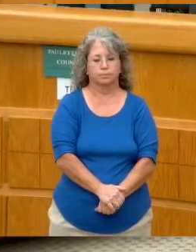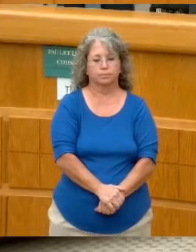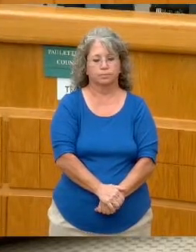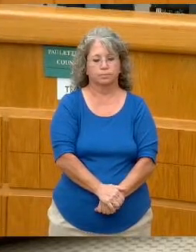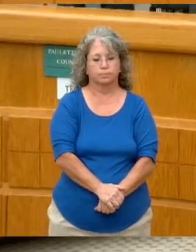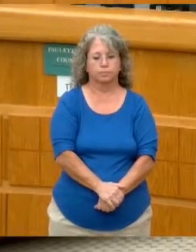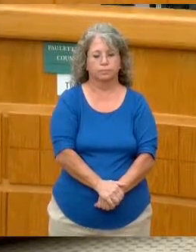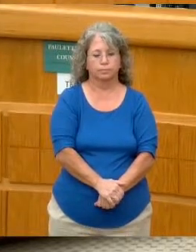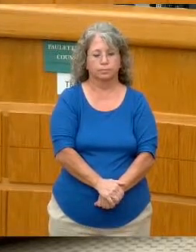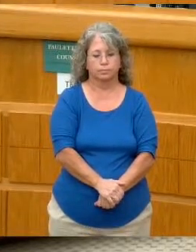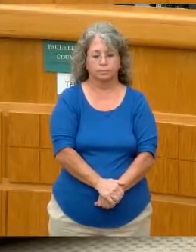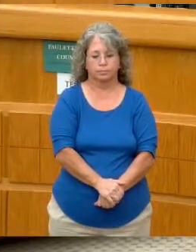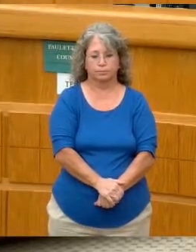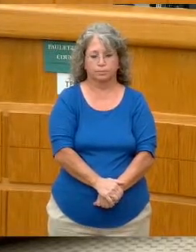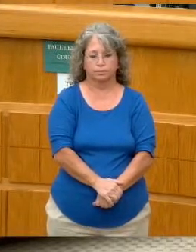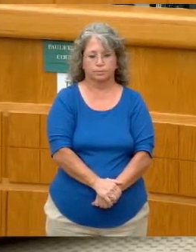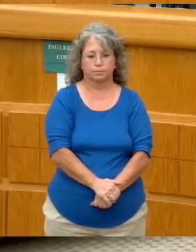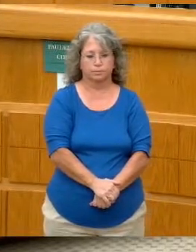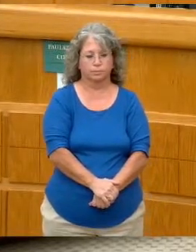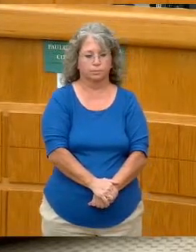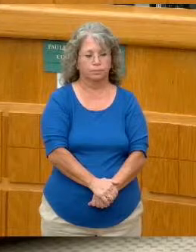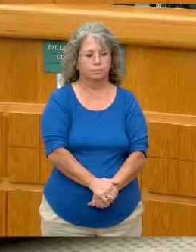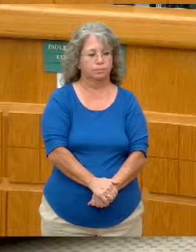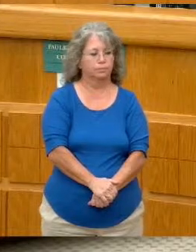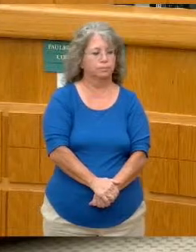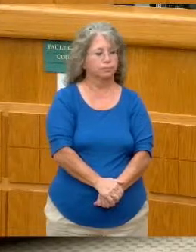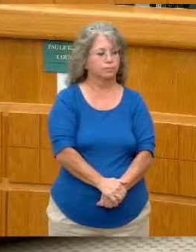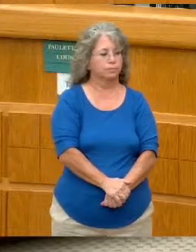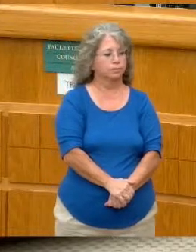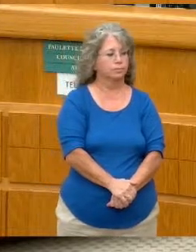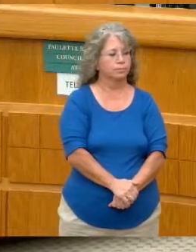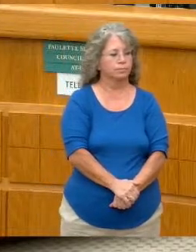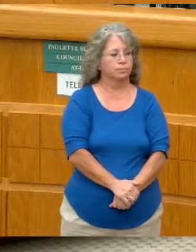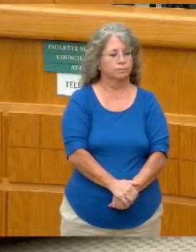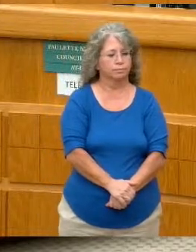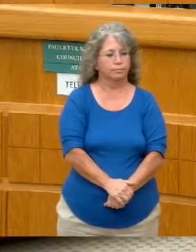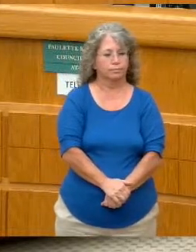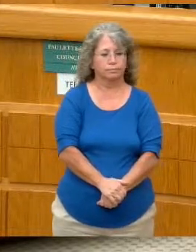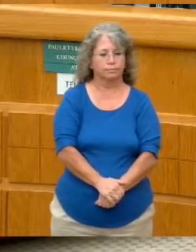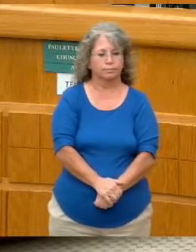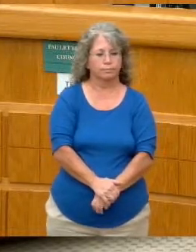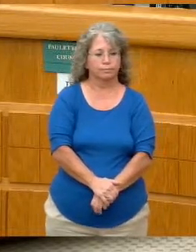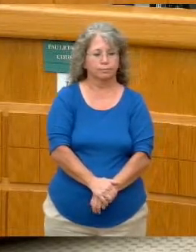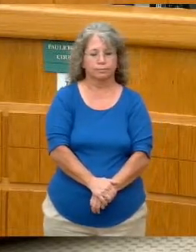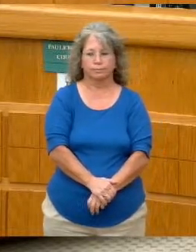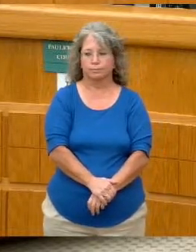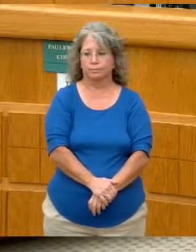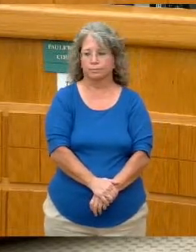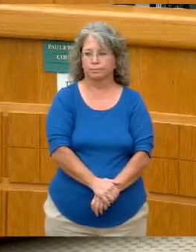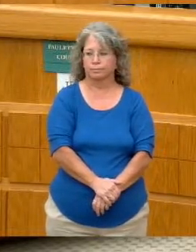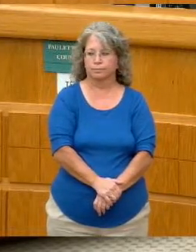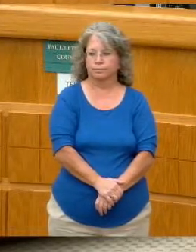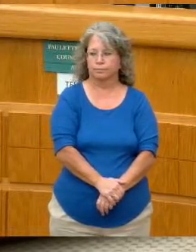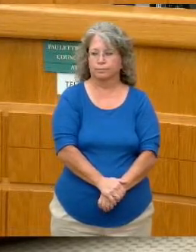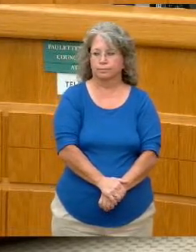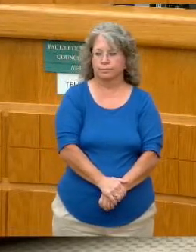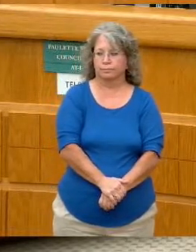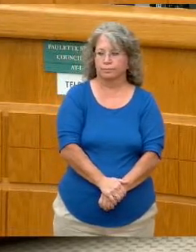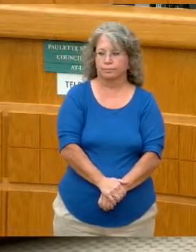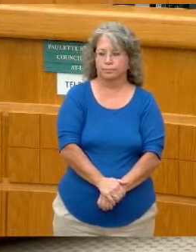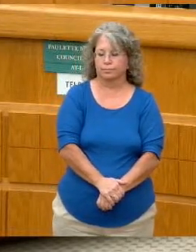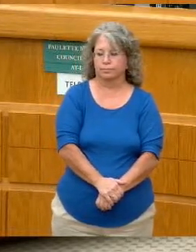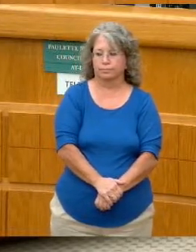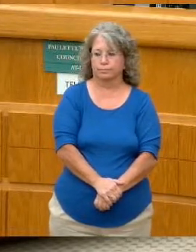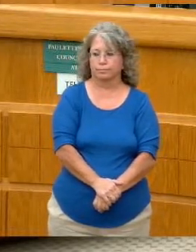intensivos, 7,941 personas continúan con casos activos. El día de hoy se reportan 3 fallecimientos. A la fecha, los